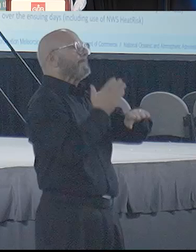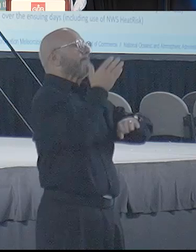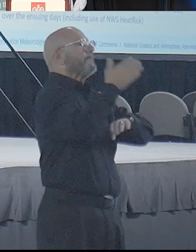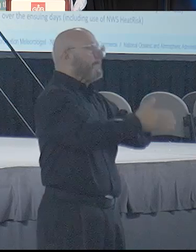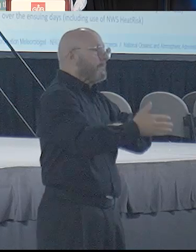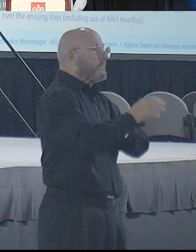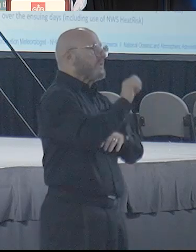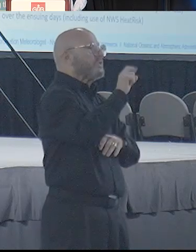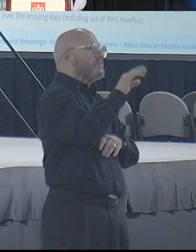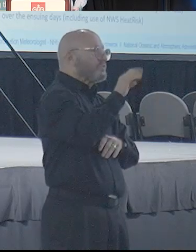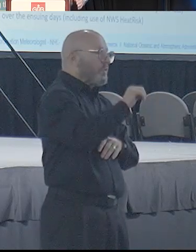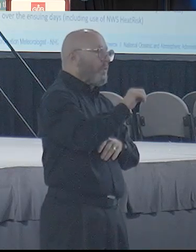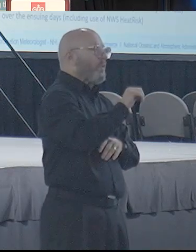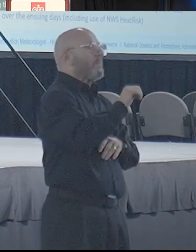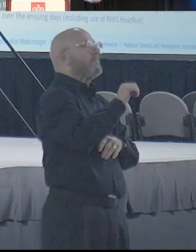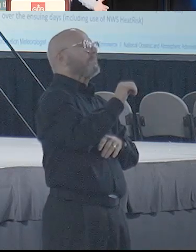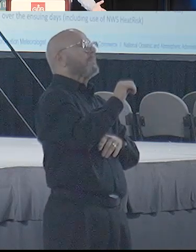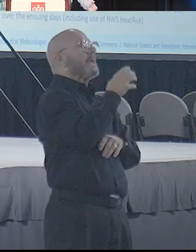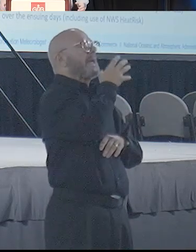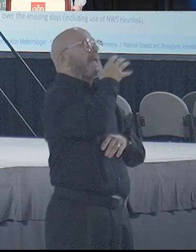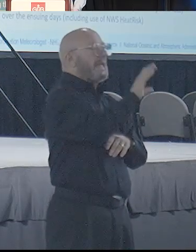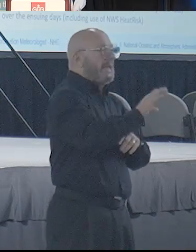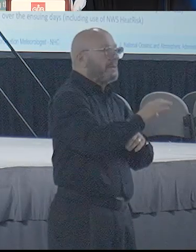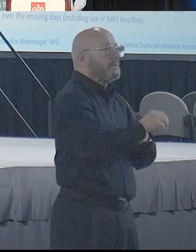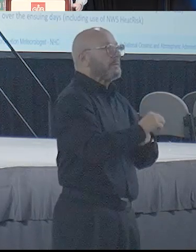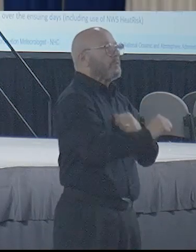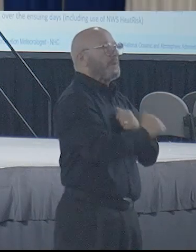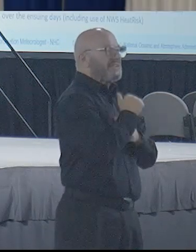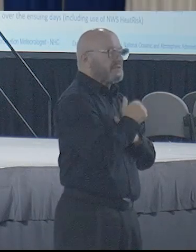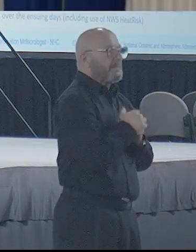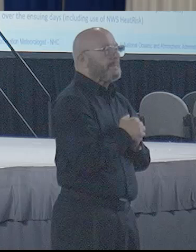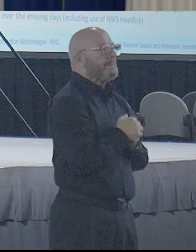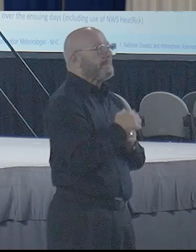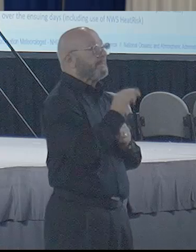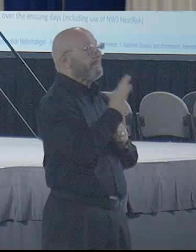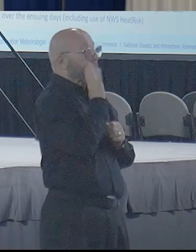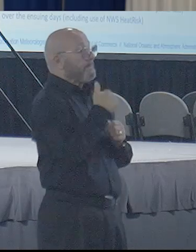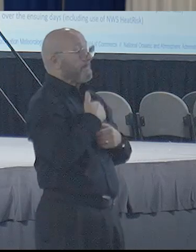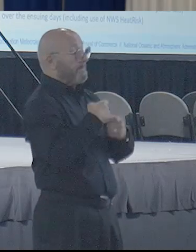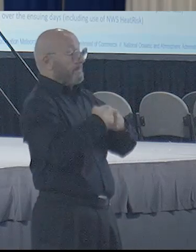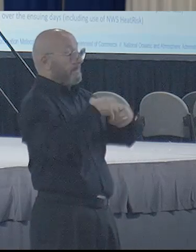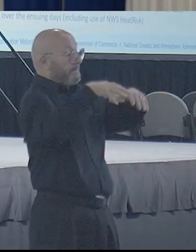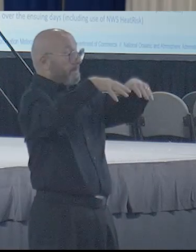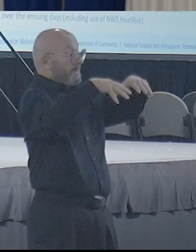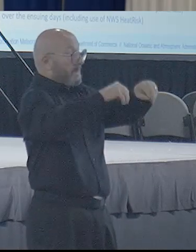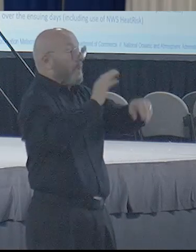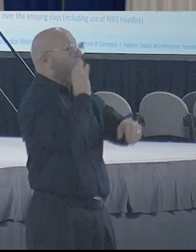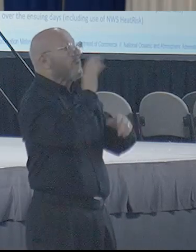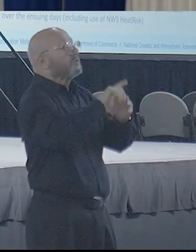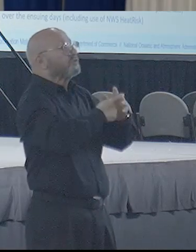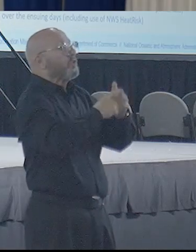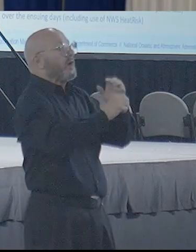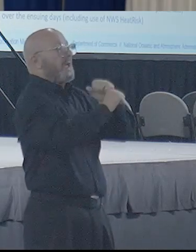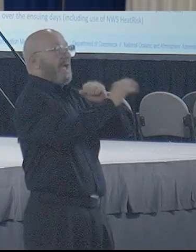Center, if they believe we're in an event where we can have, a power outage situation because of the strong winds, are going to start advertising